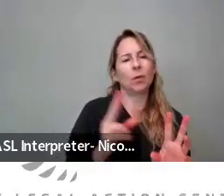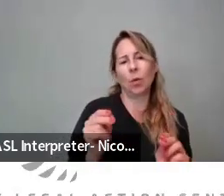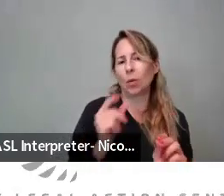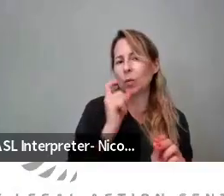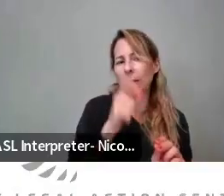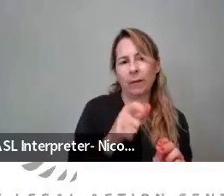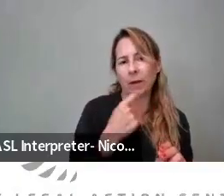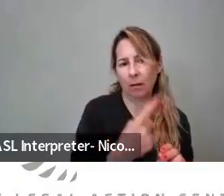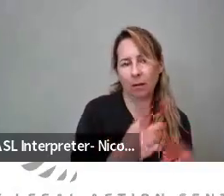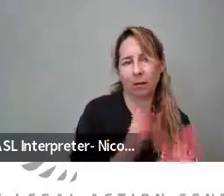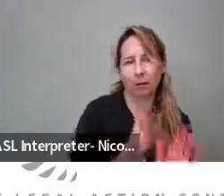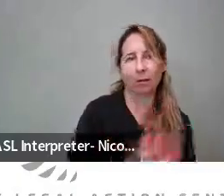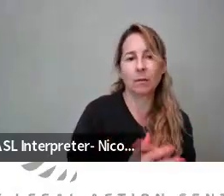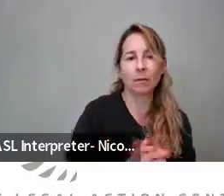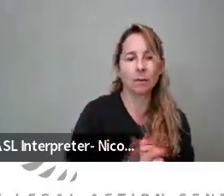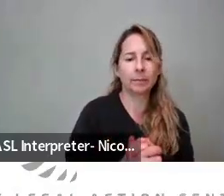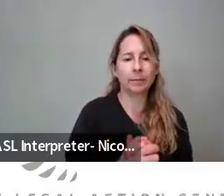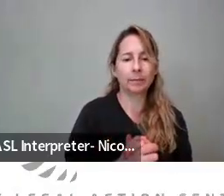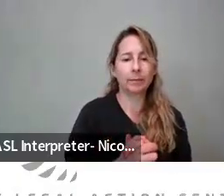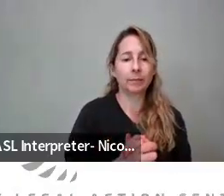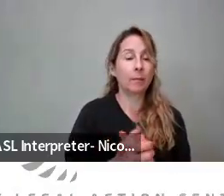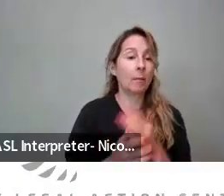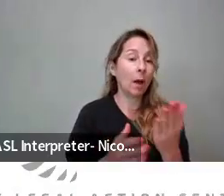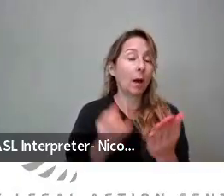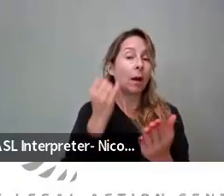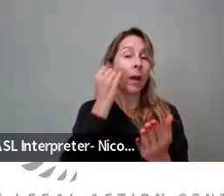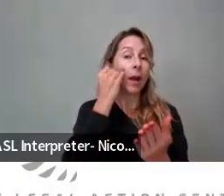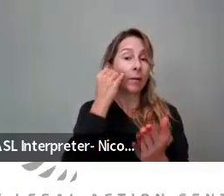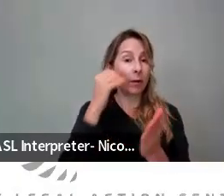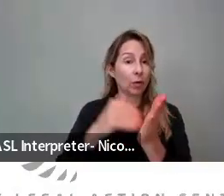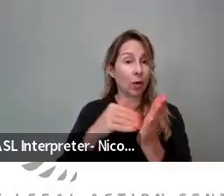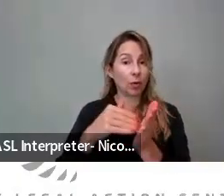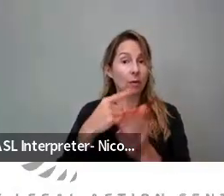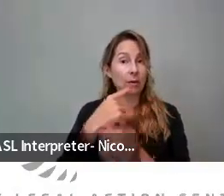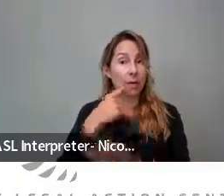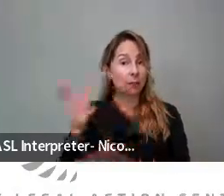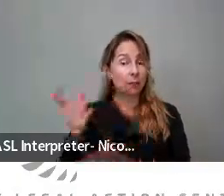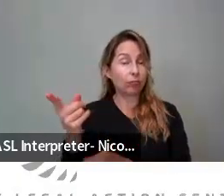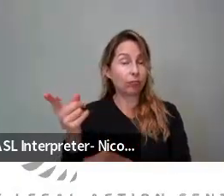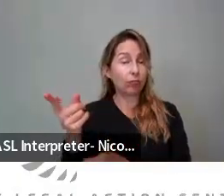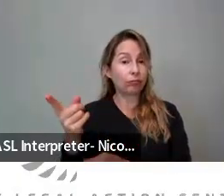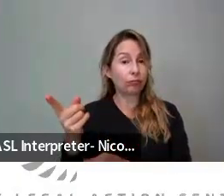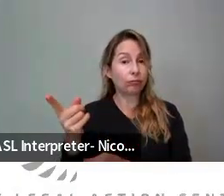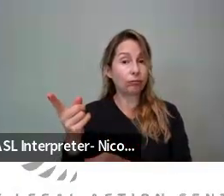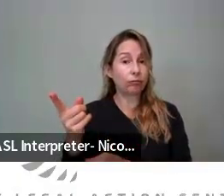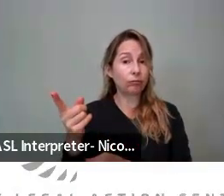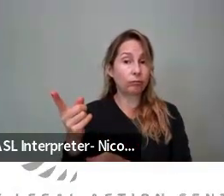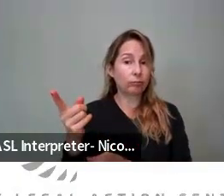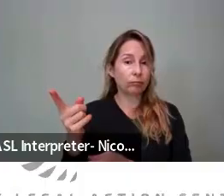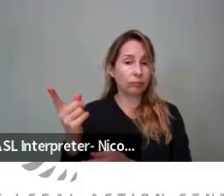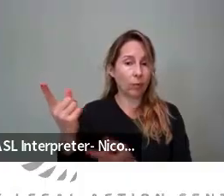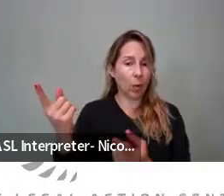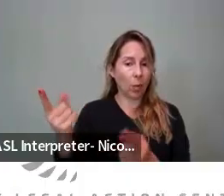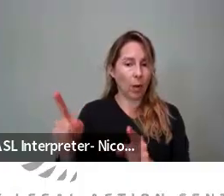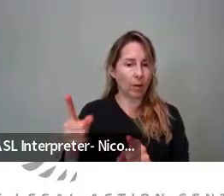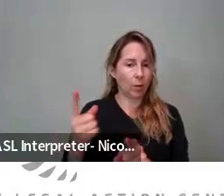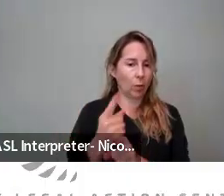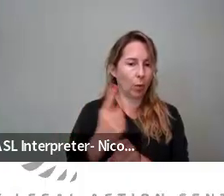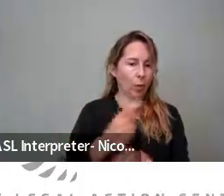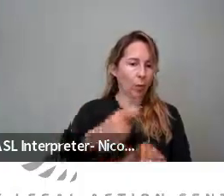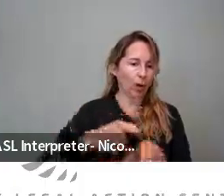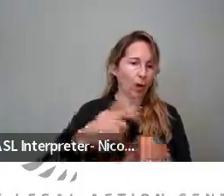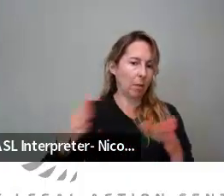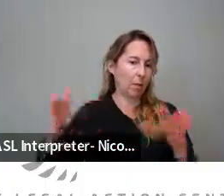position. But if your medical professional says, of course, 2-month period is reasonable, will